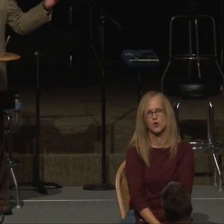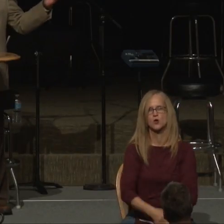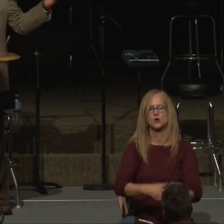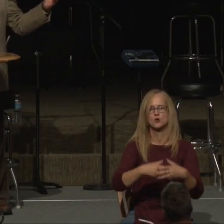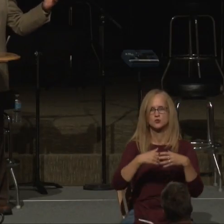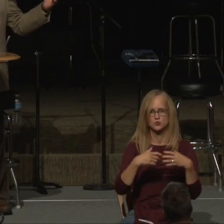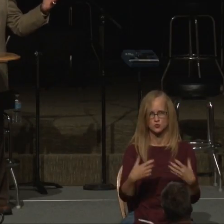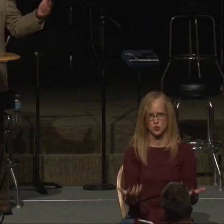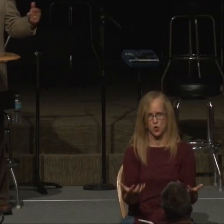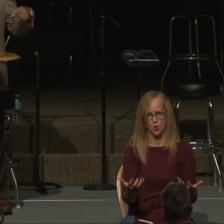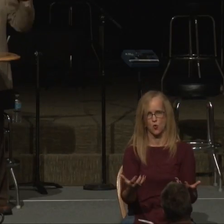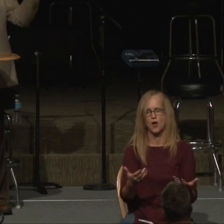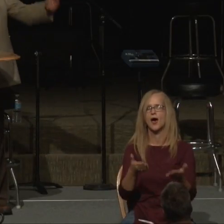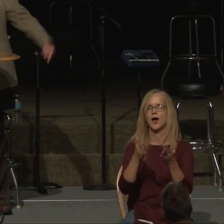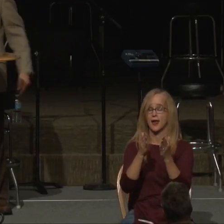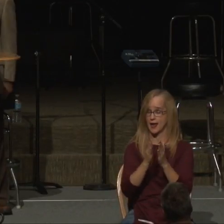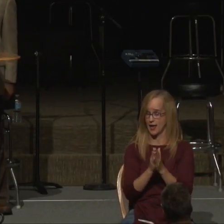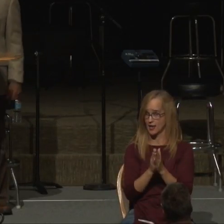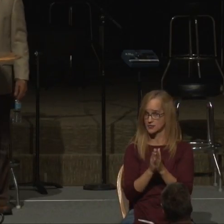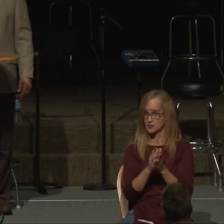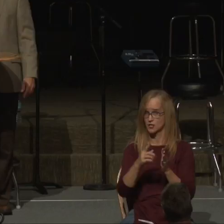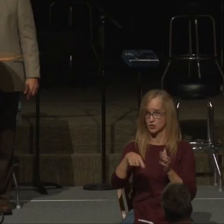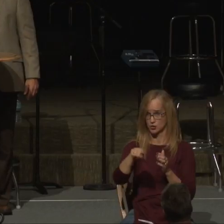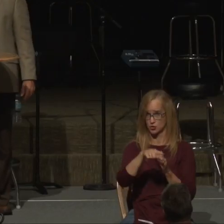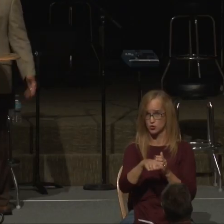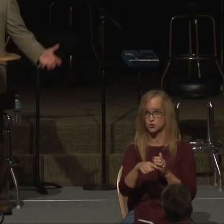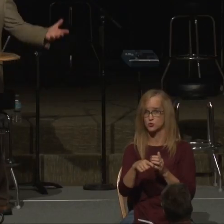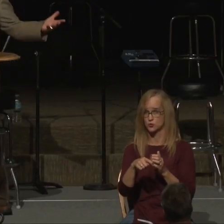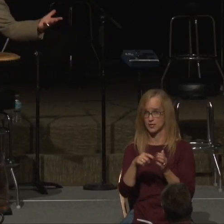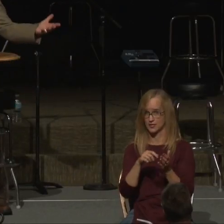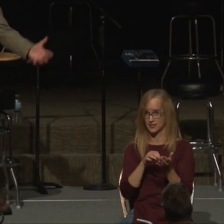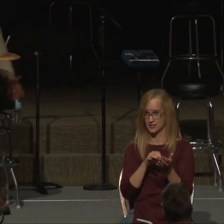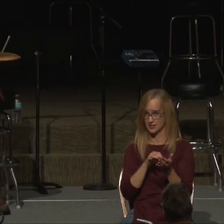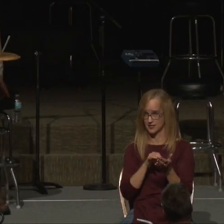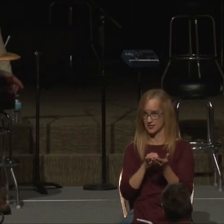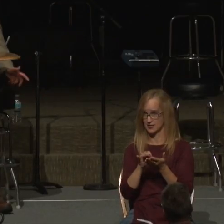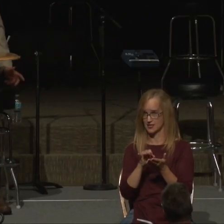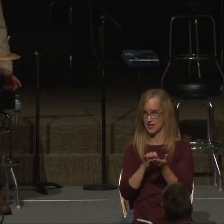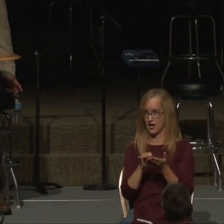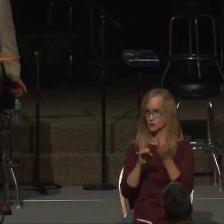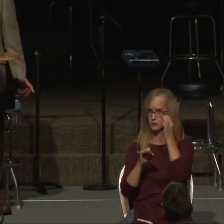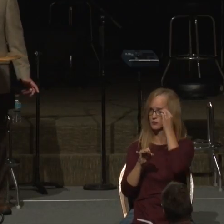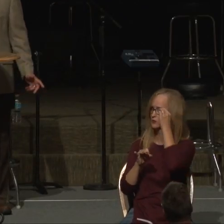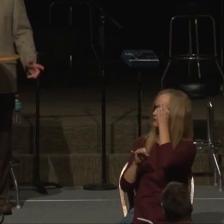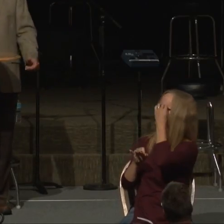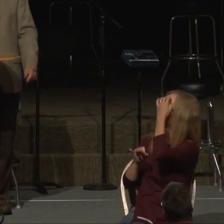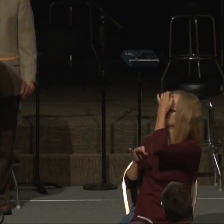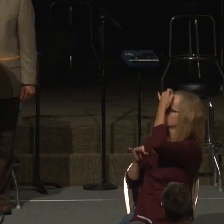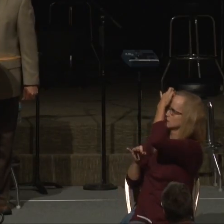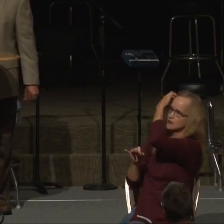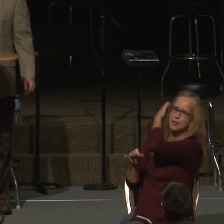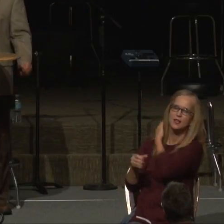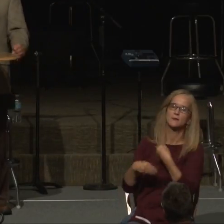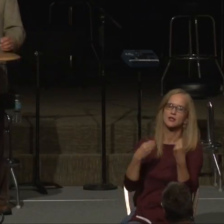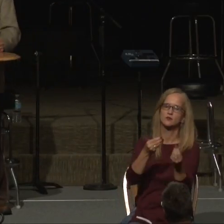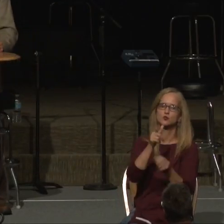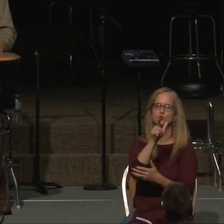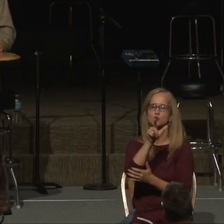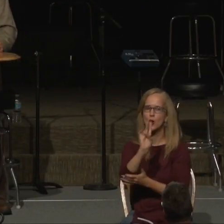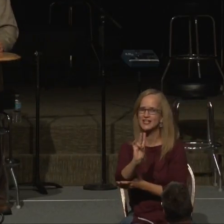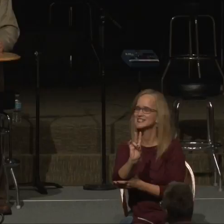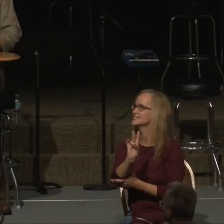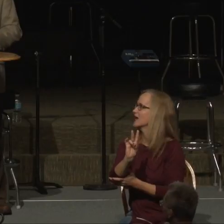So, I ask, did you get the count? Did you get the count? Okay, well, let me give it to you.